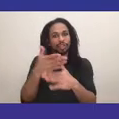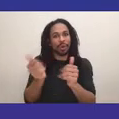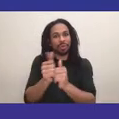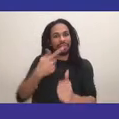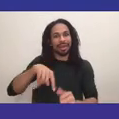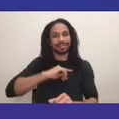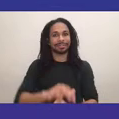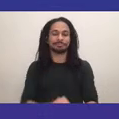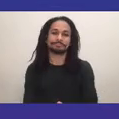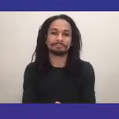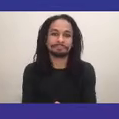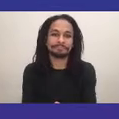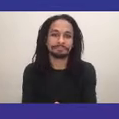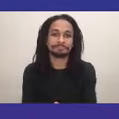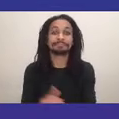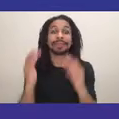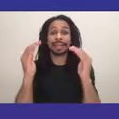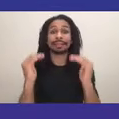Next,